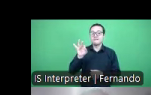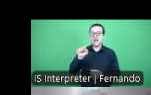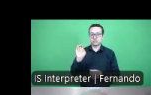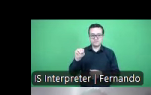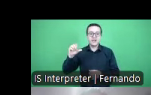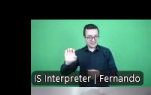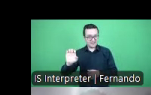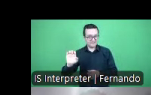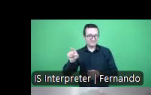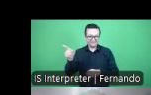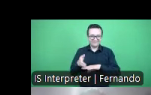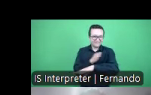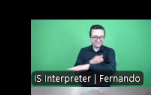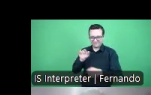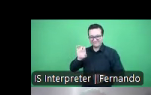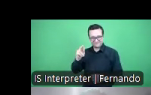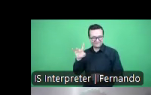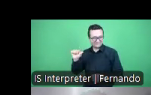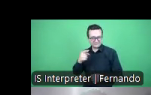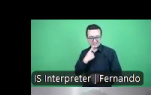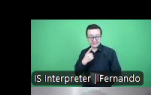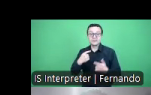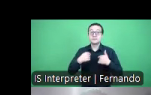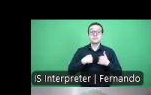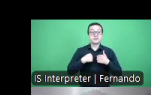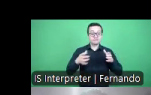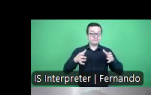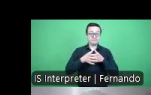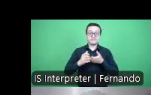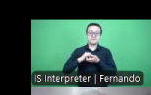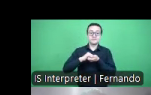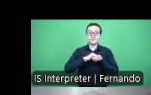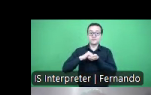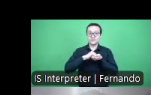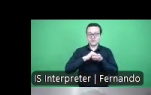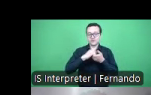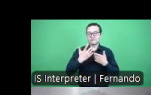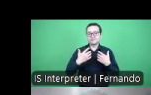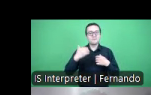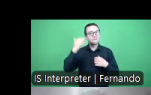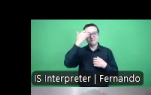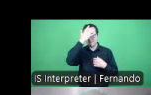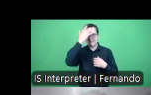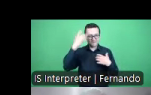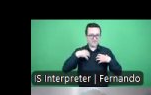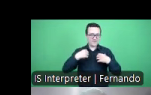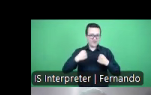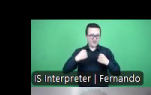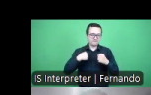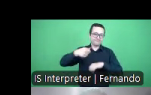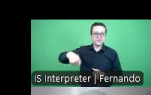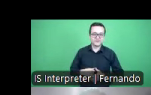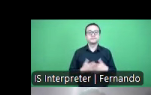before Saya by anggota Erika. harian dari I Indonesian am Mental Health the Association. chair of the Indonesian Mental Health Association, Kemudian saya nanti juga the akan daily menjadi chair. panel pada My nomor